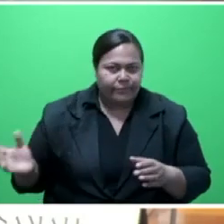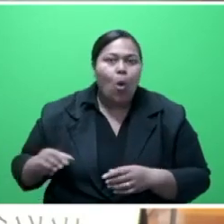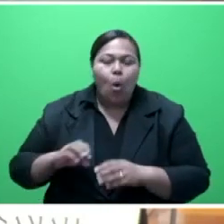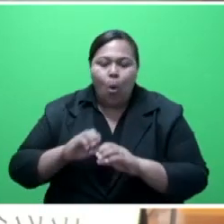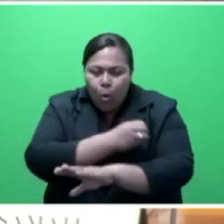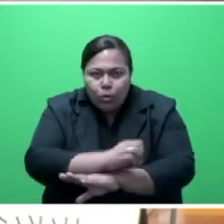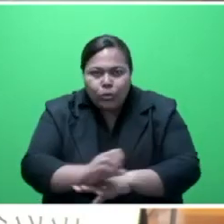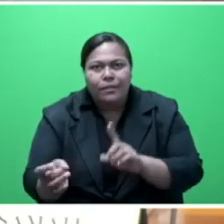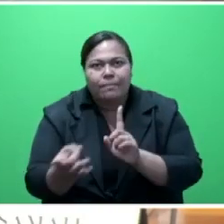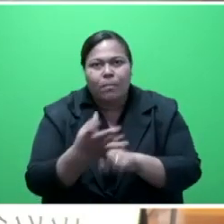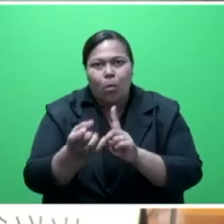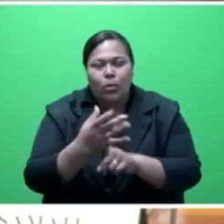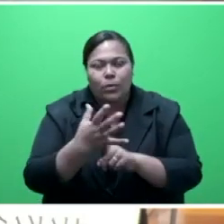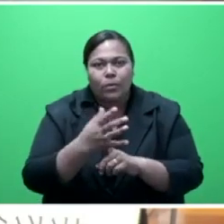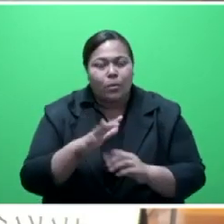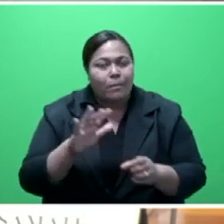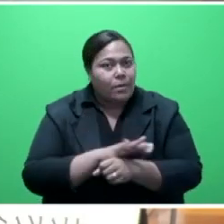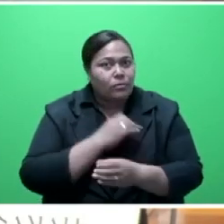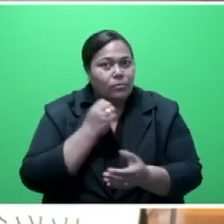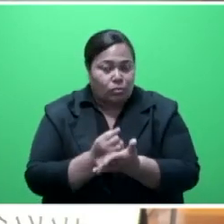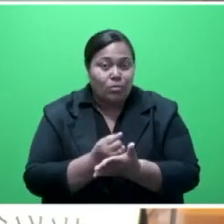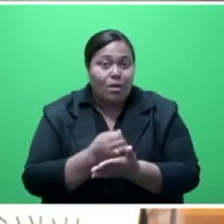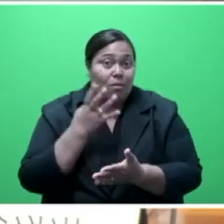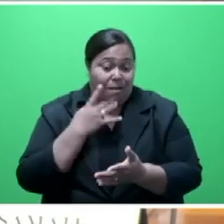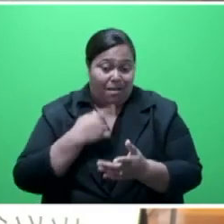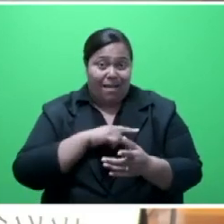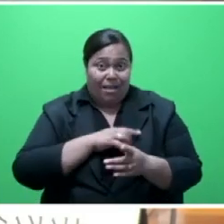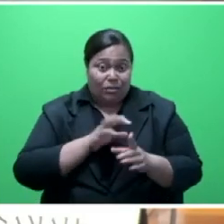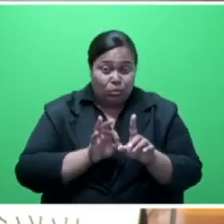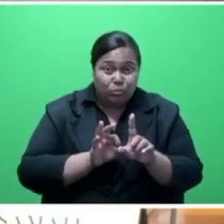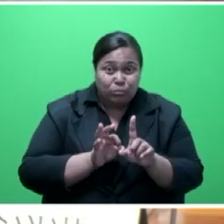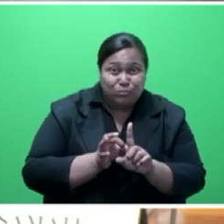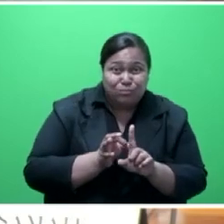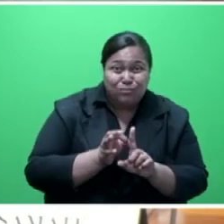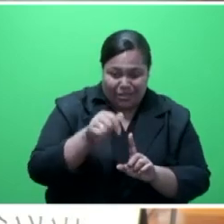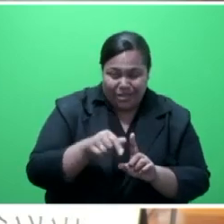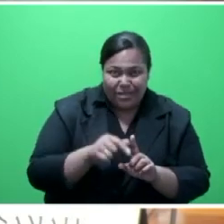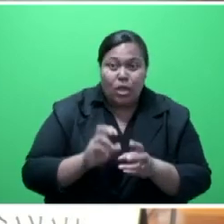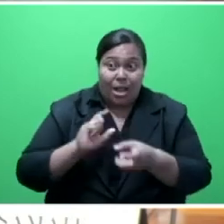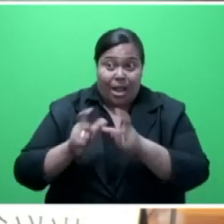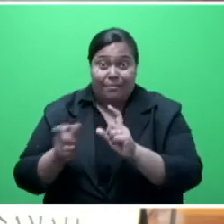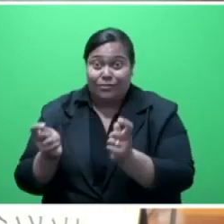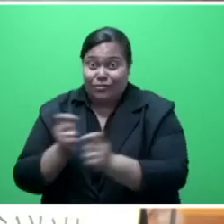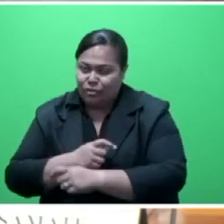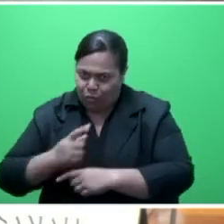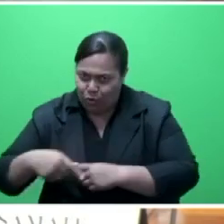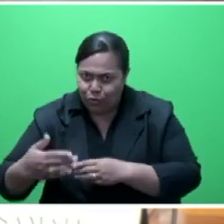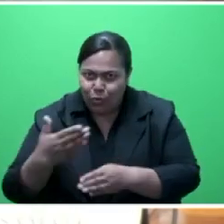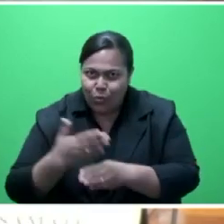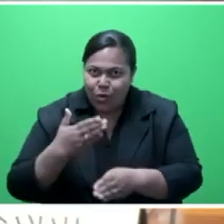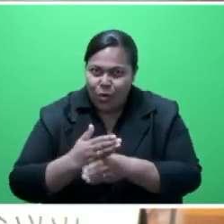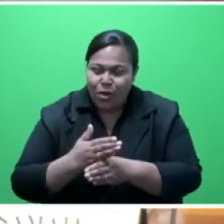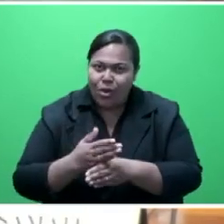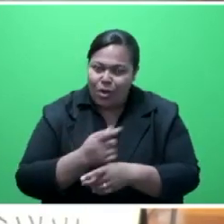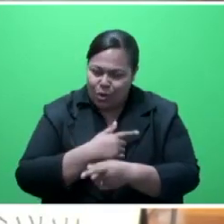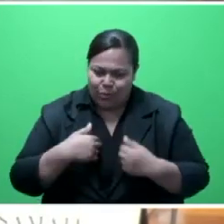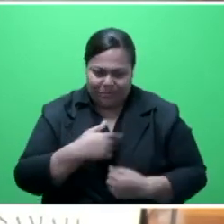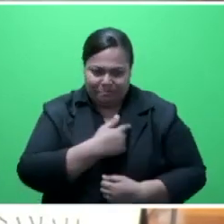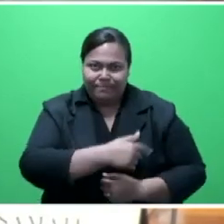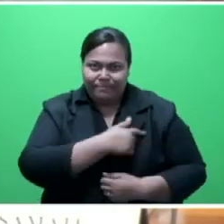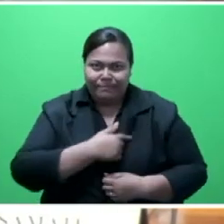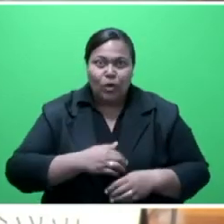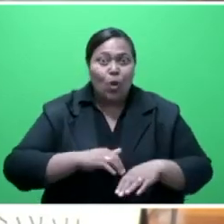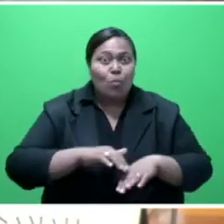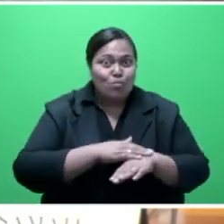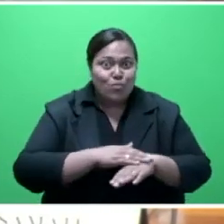ensure that our hard-fought progress in the fight against climate change isn't lost, and to show that Fiji is dedicated to a blue economic recovery, next